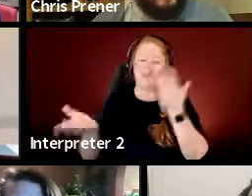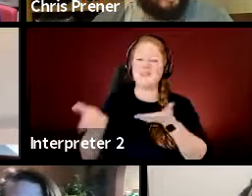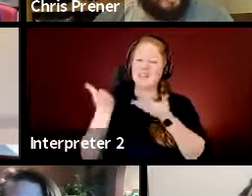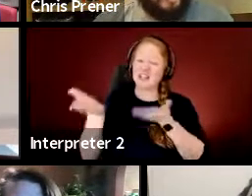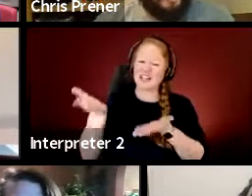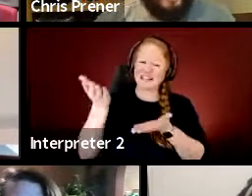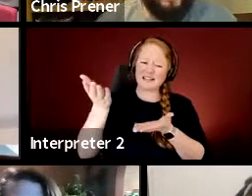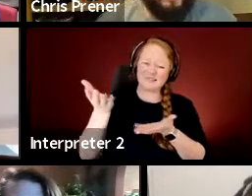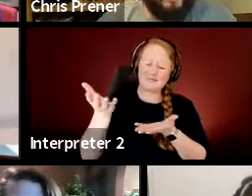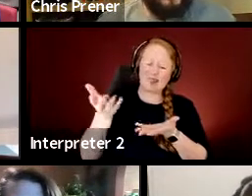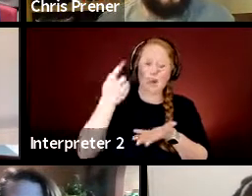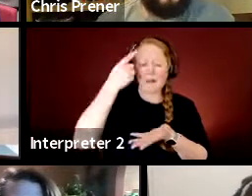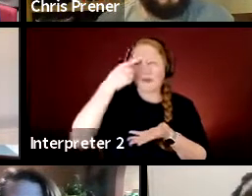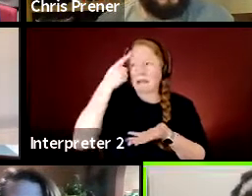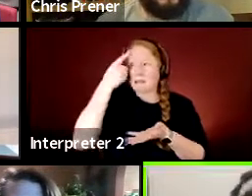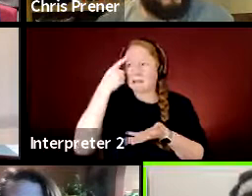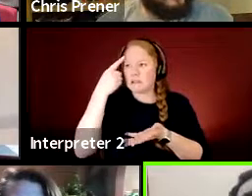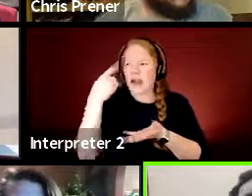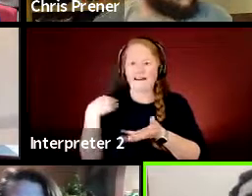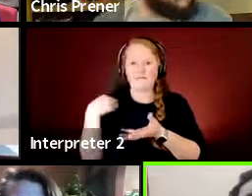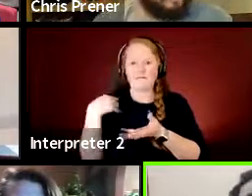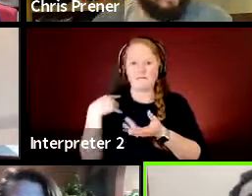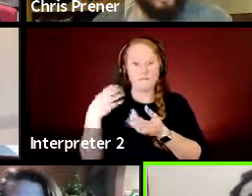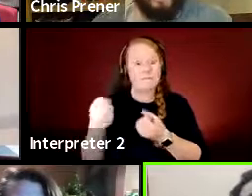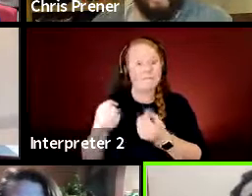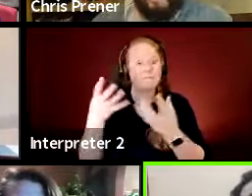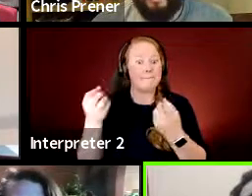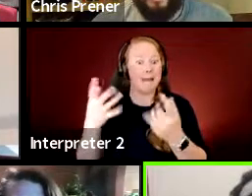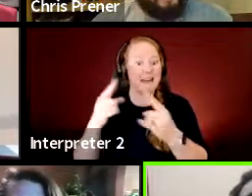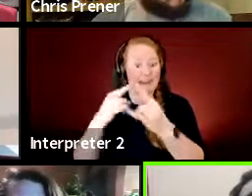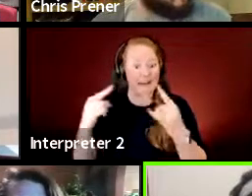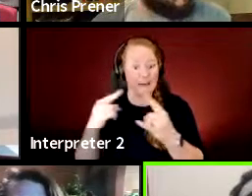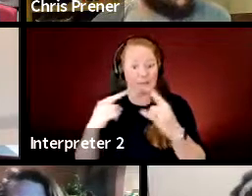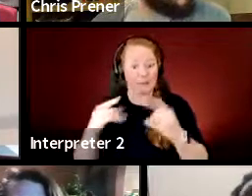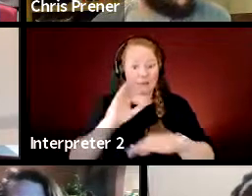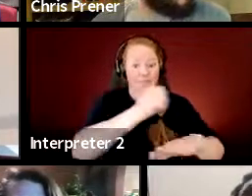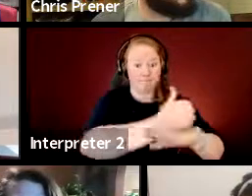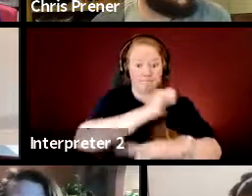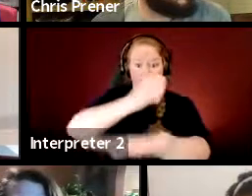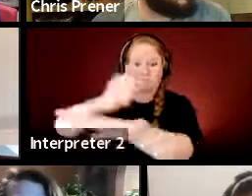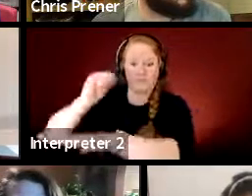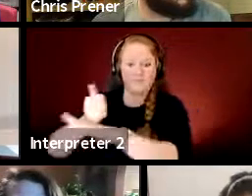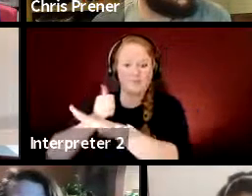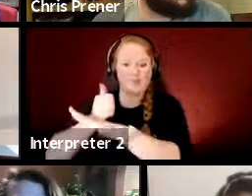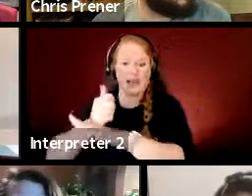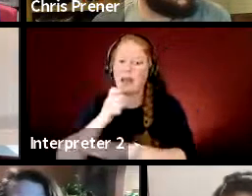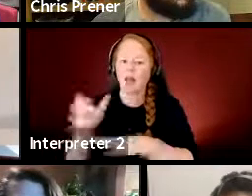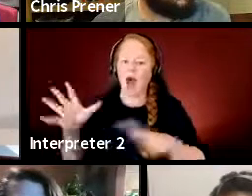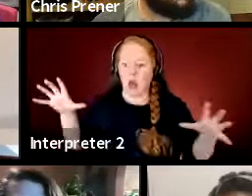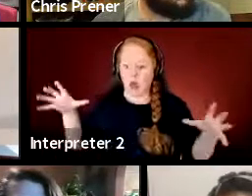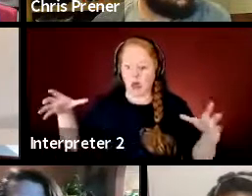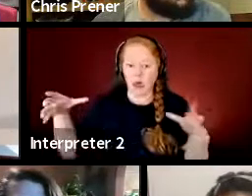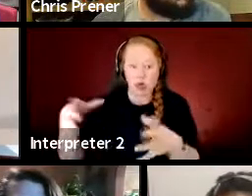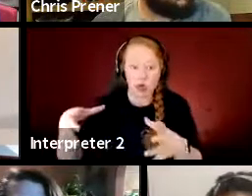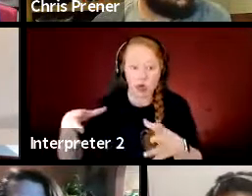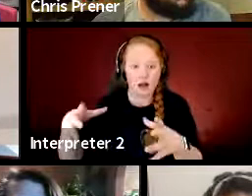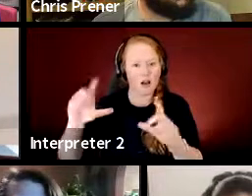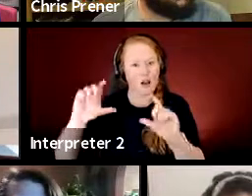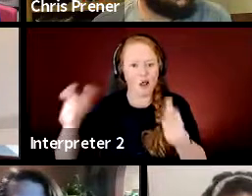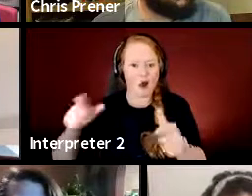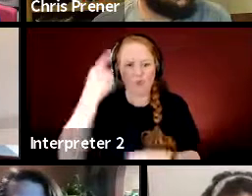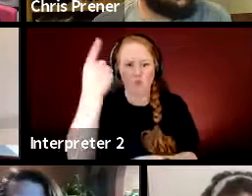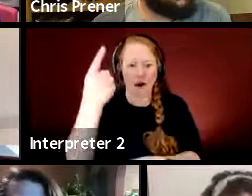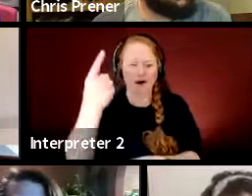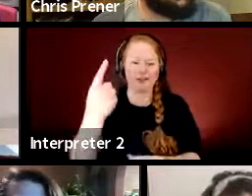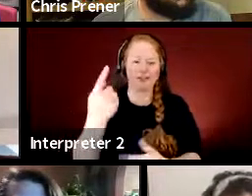about having numerous encampments rather than one large one, so that people don't have to live in a huge village of people they don't